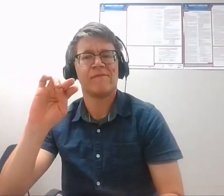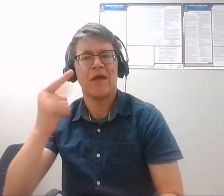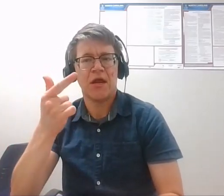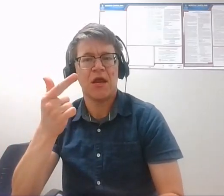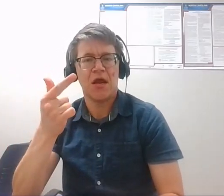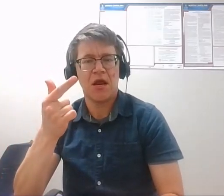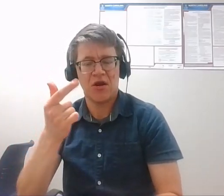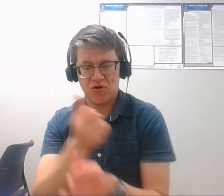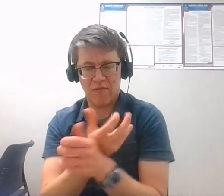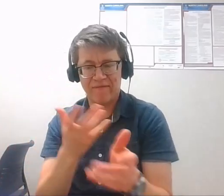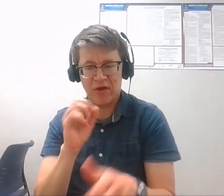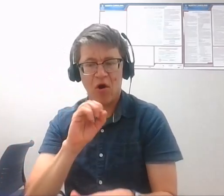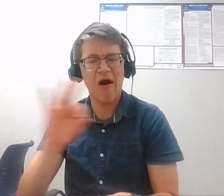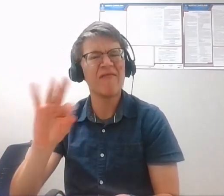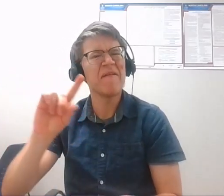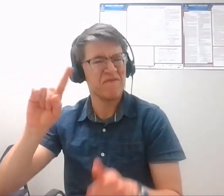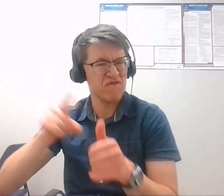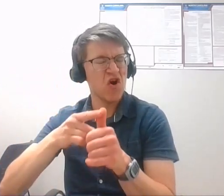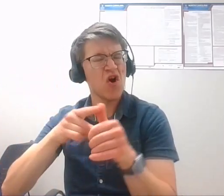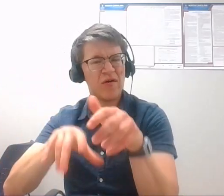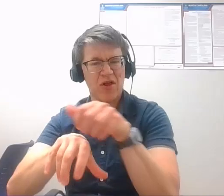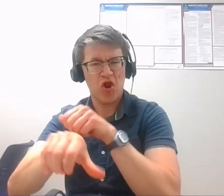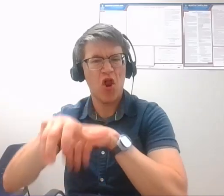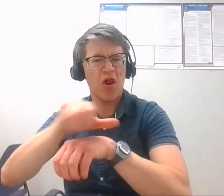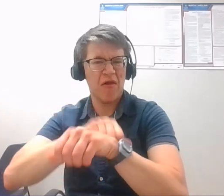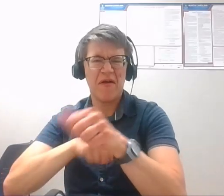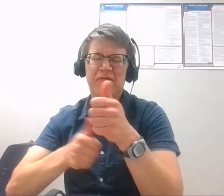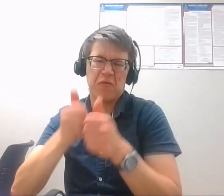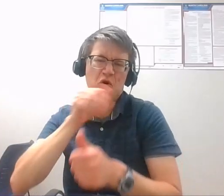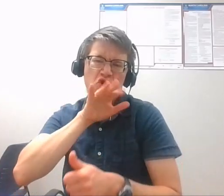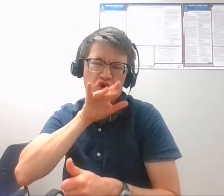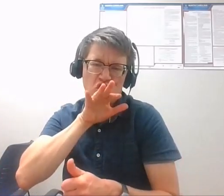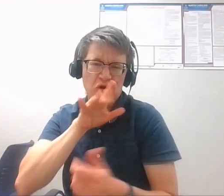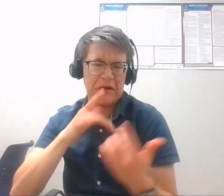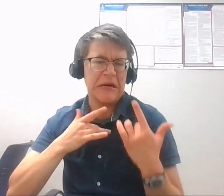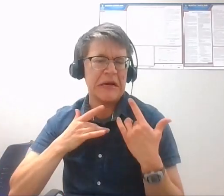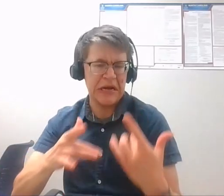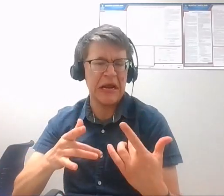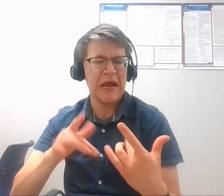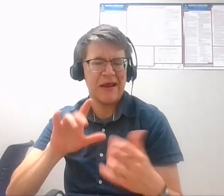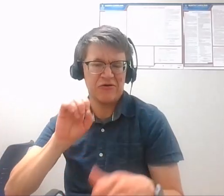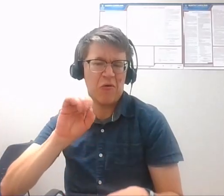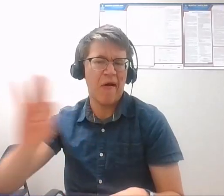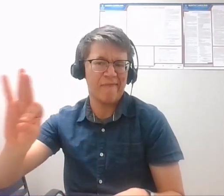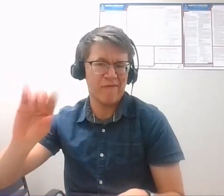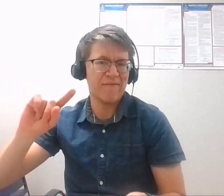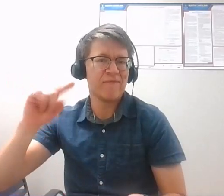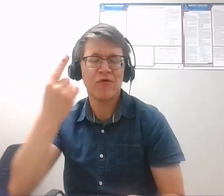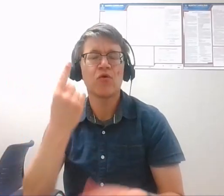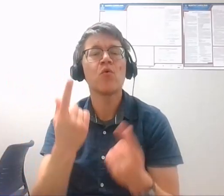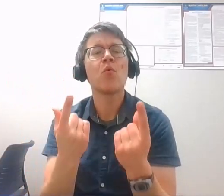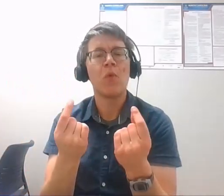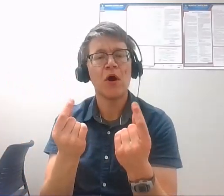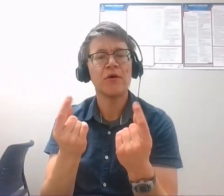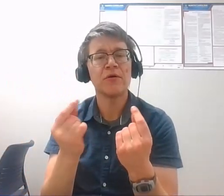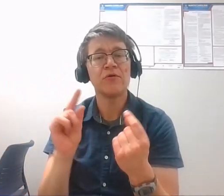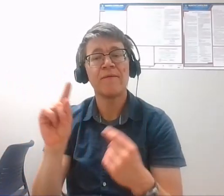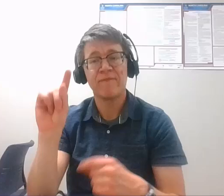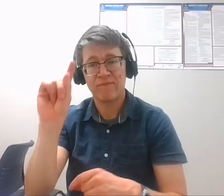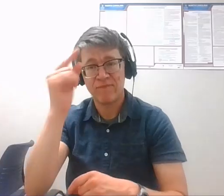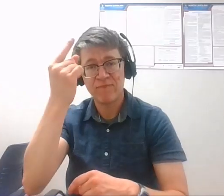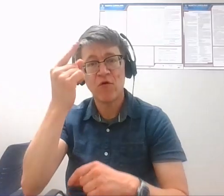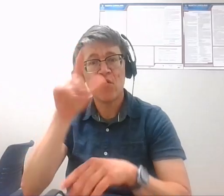the dirtiest item and are contaminated on the external surfaces. Grasp